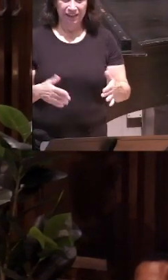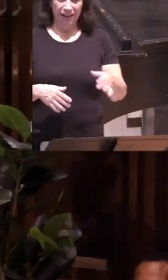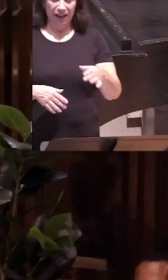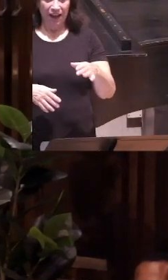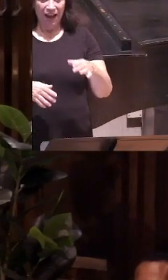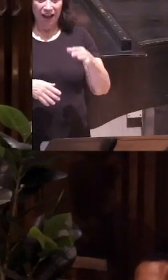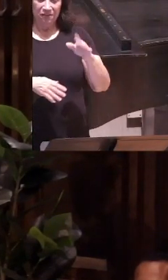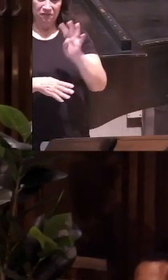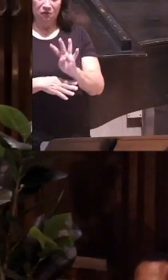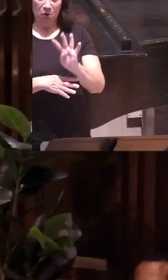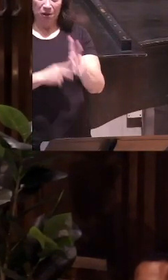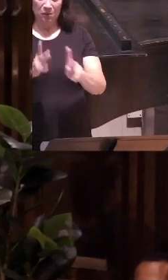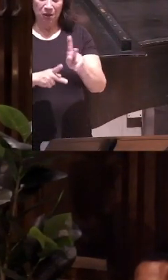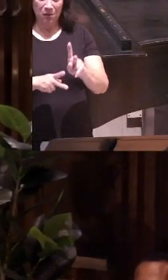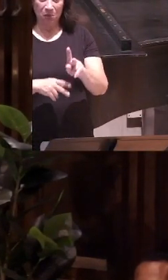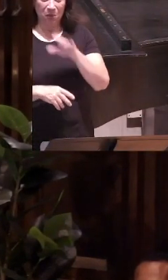up.